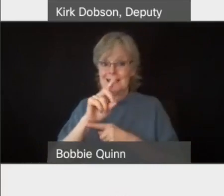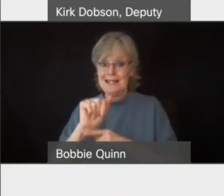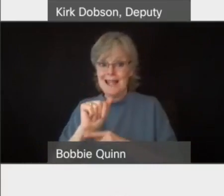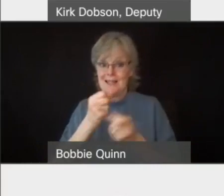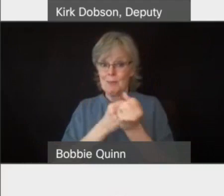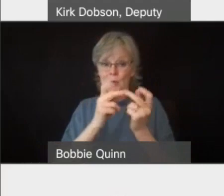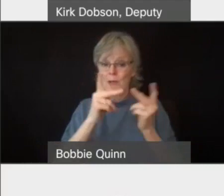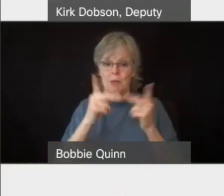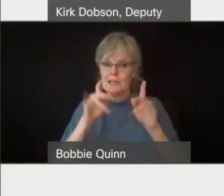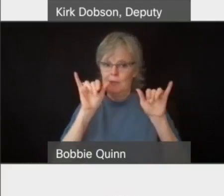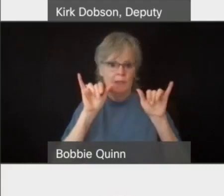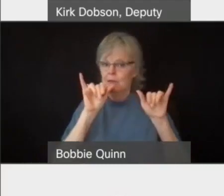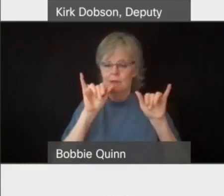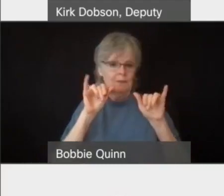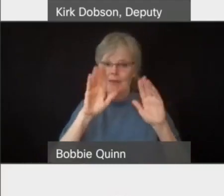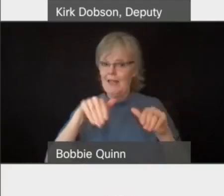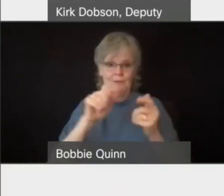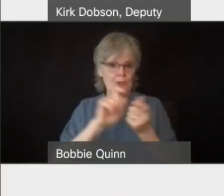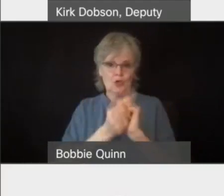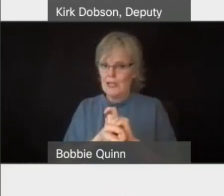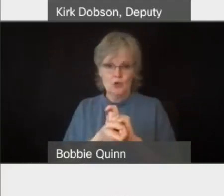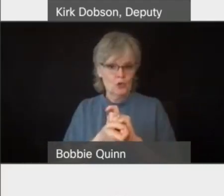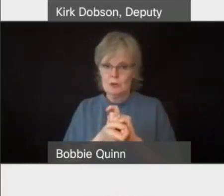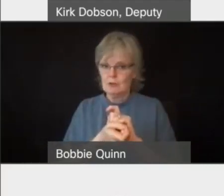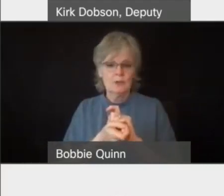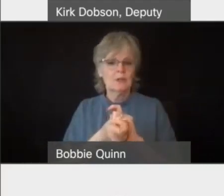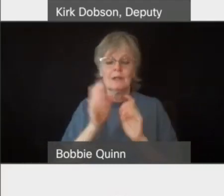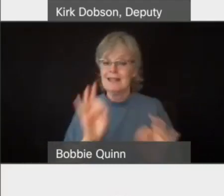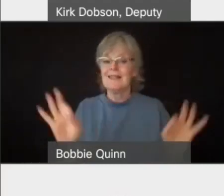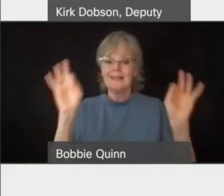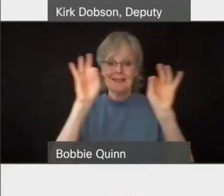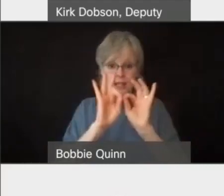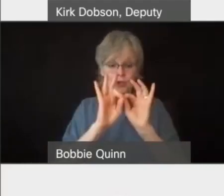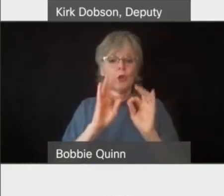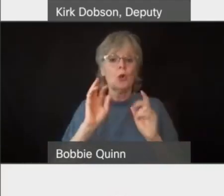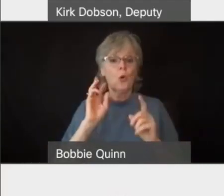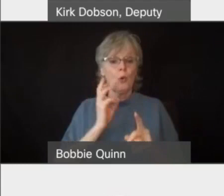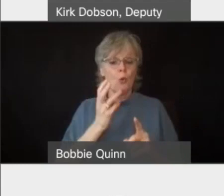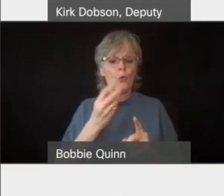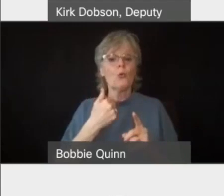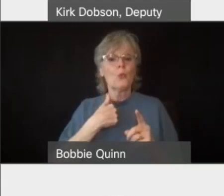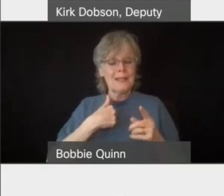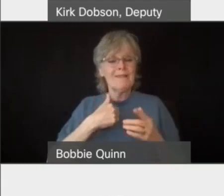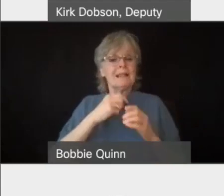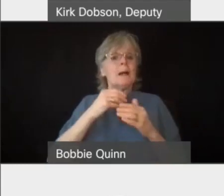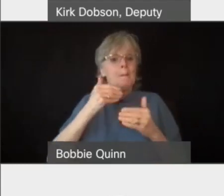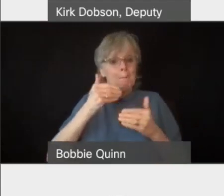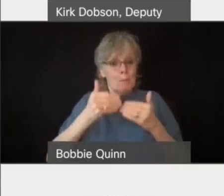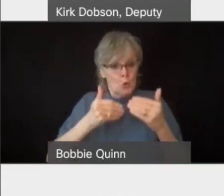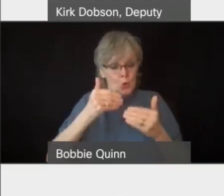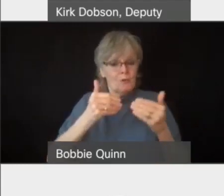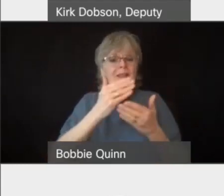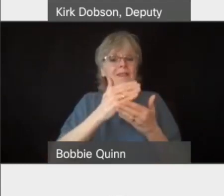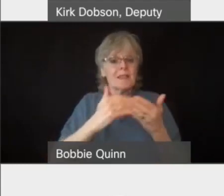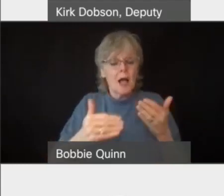is essential that people remember that while we have moved down the road some, while we are